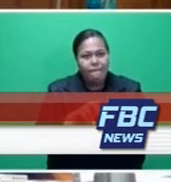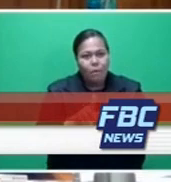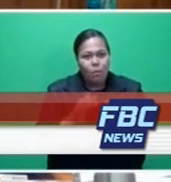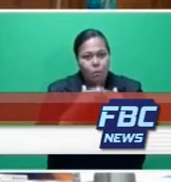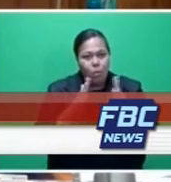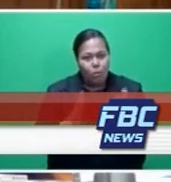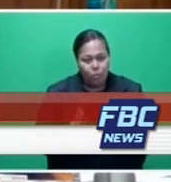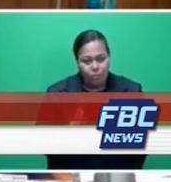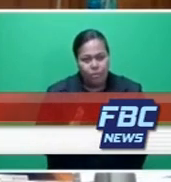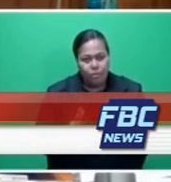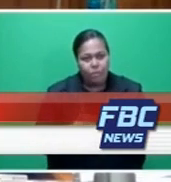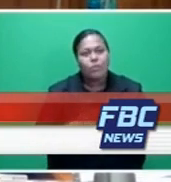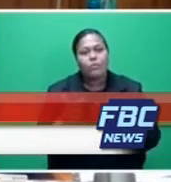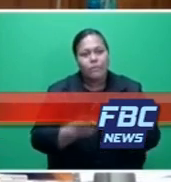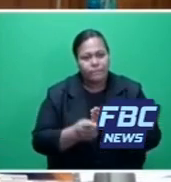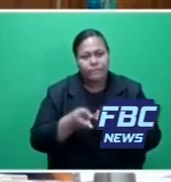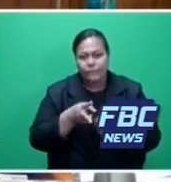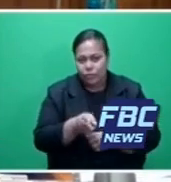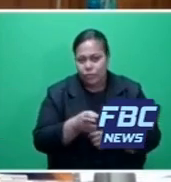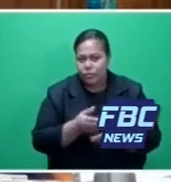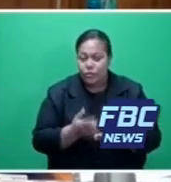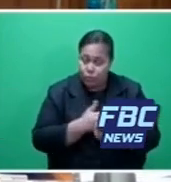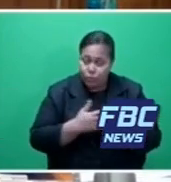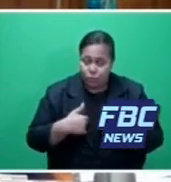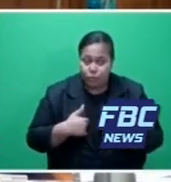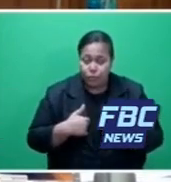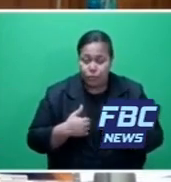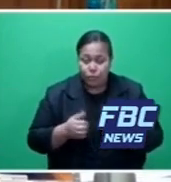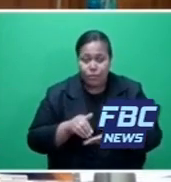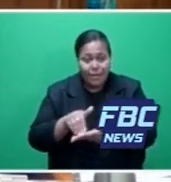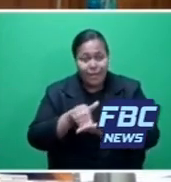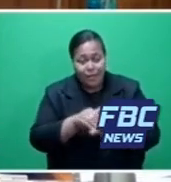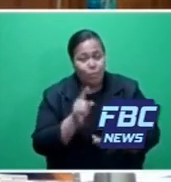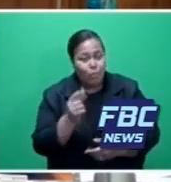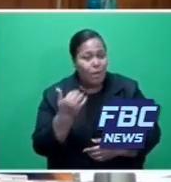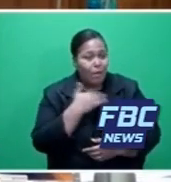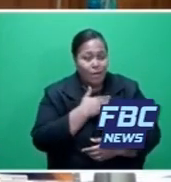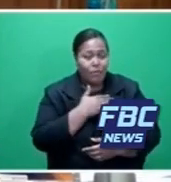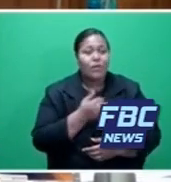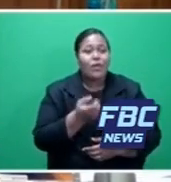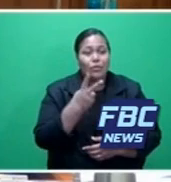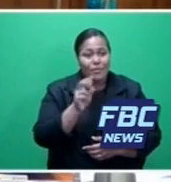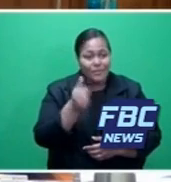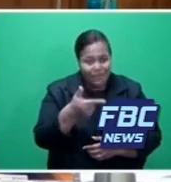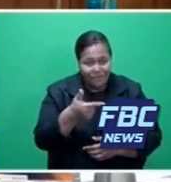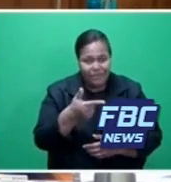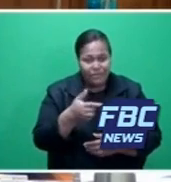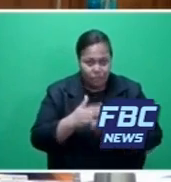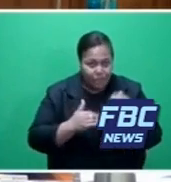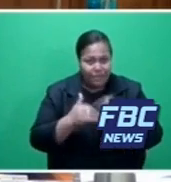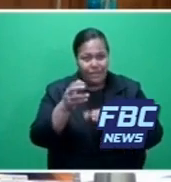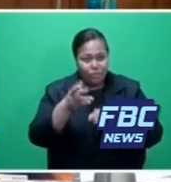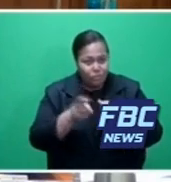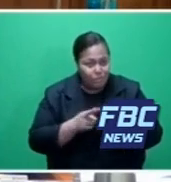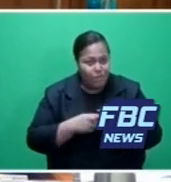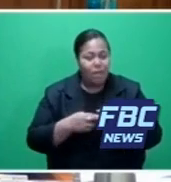we essentially funded $127.8 million of rebuilding of homes. We